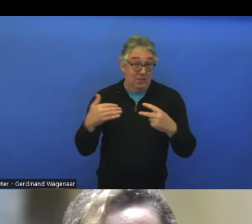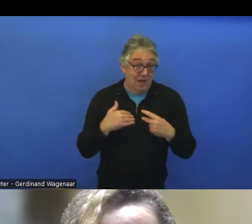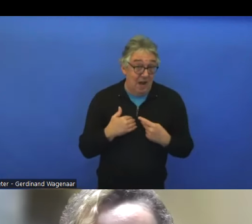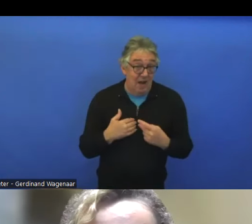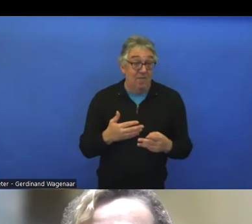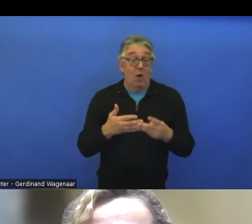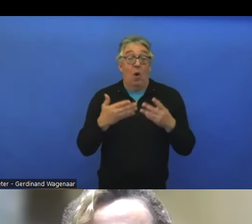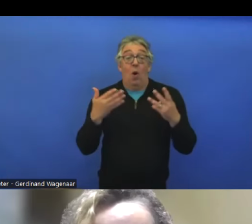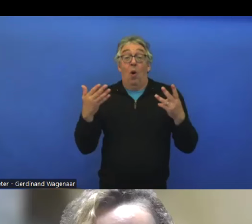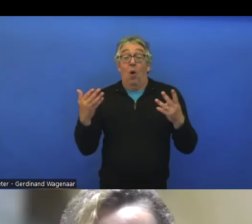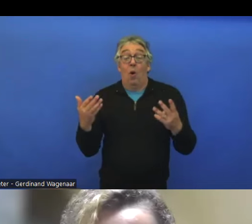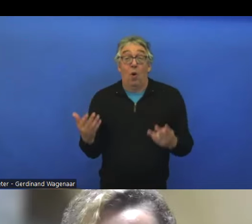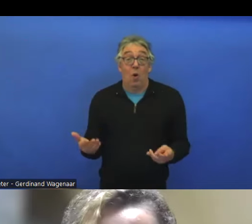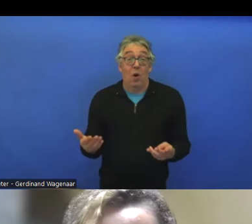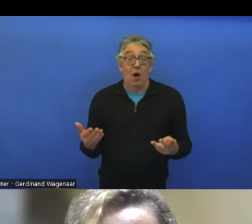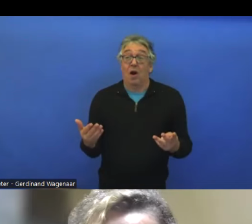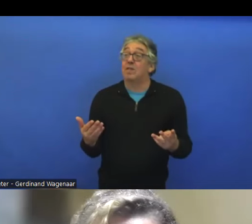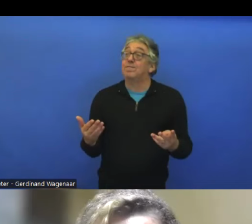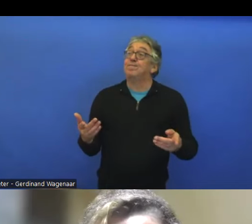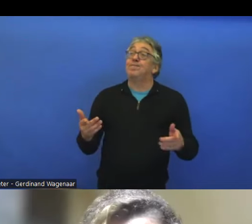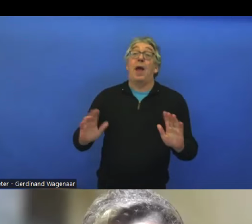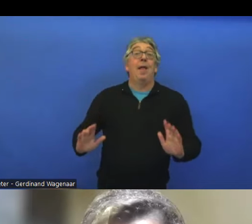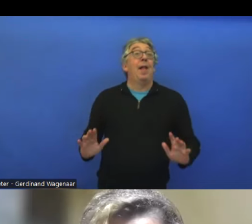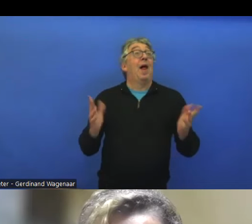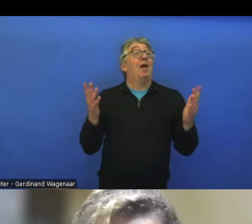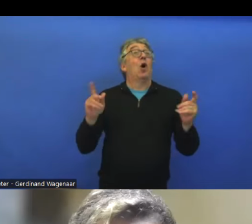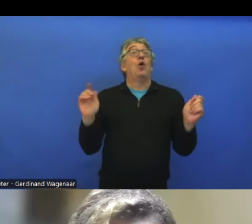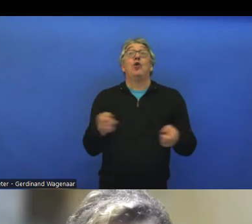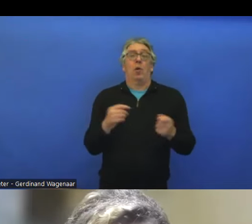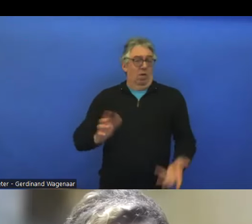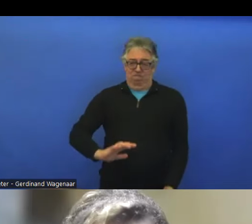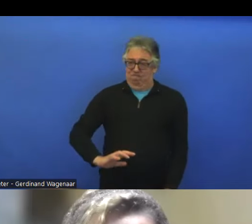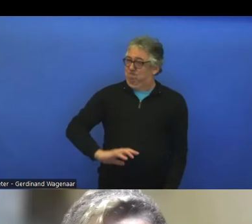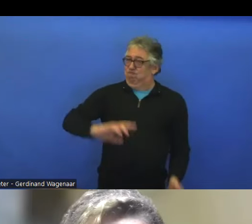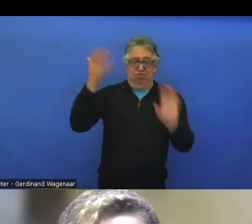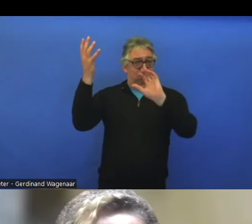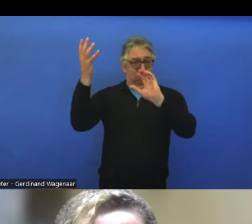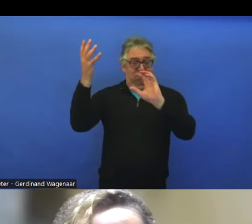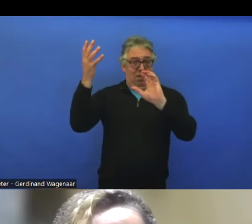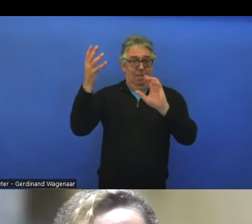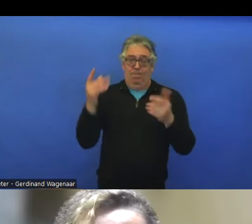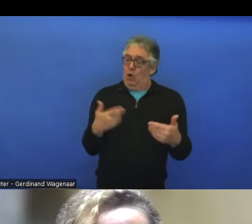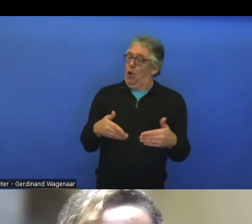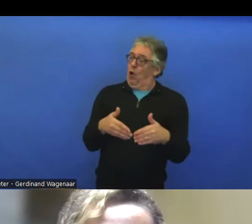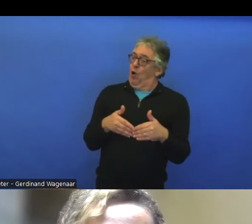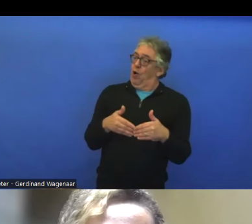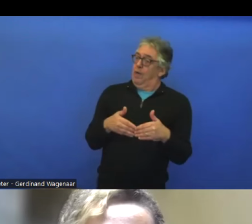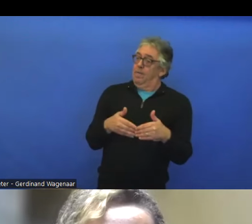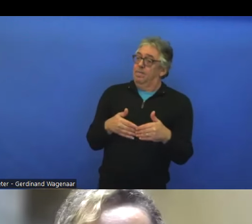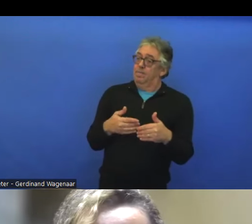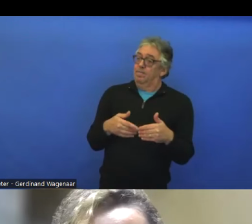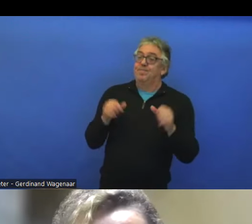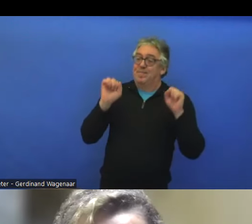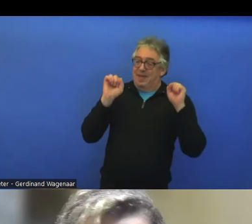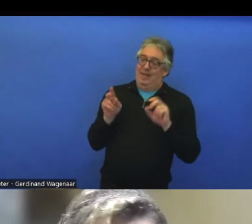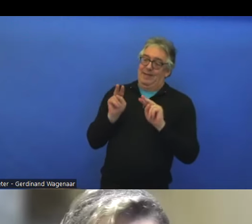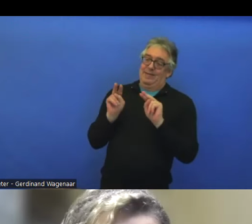seriously disturb public order. So objective situation in a country rather than focusing on the